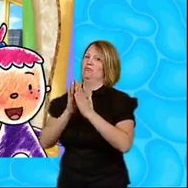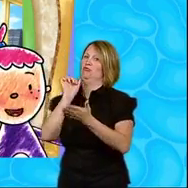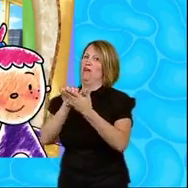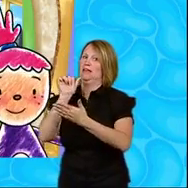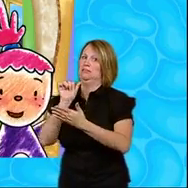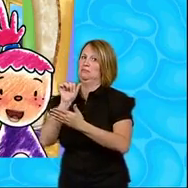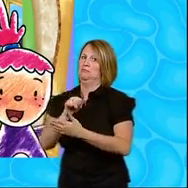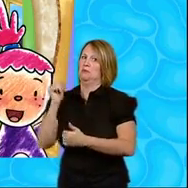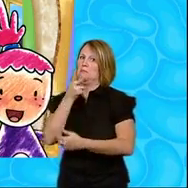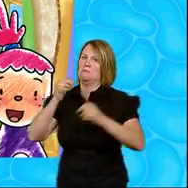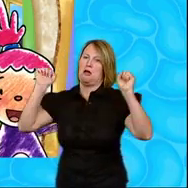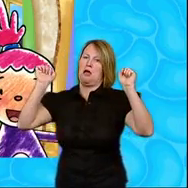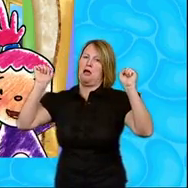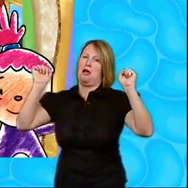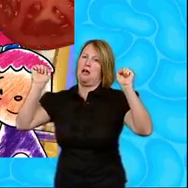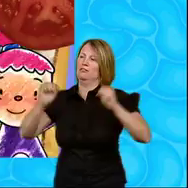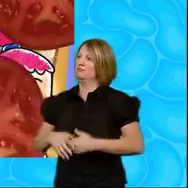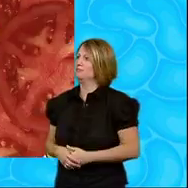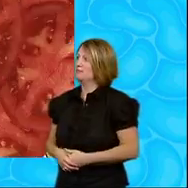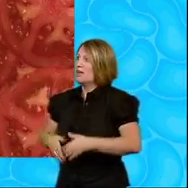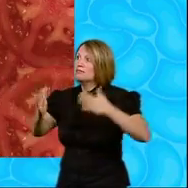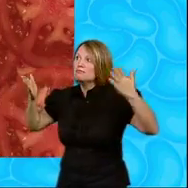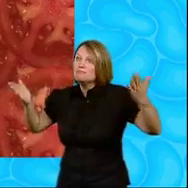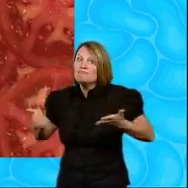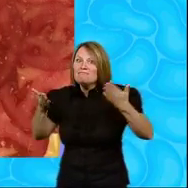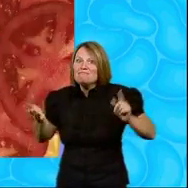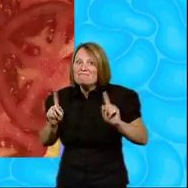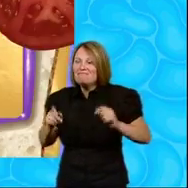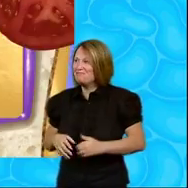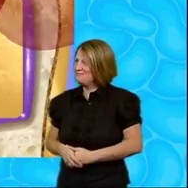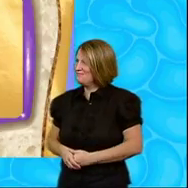That's right! Hooray!